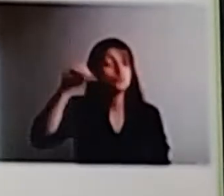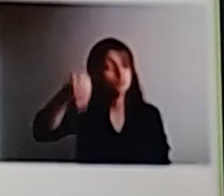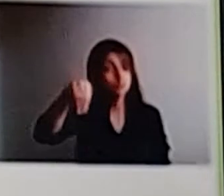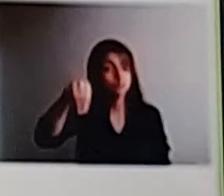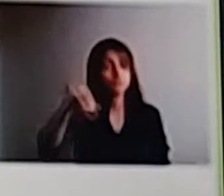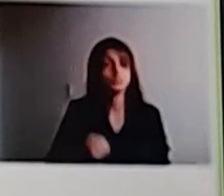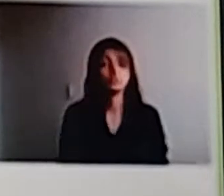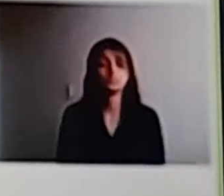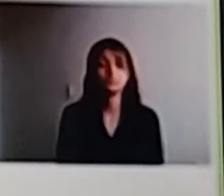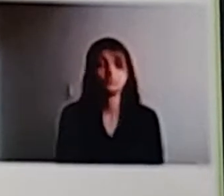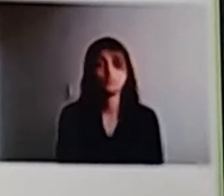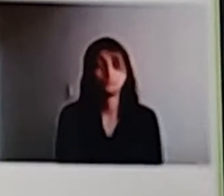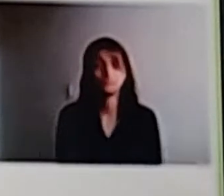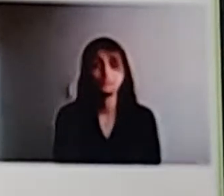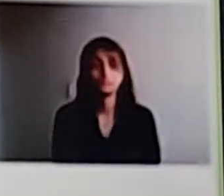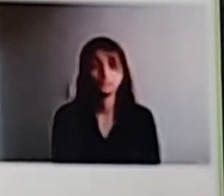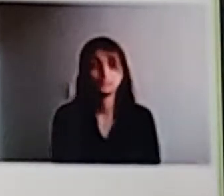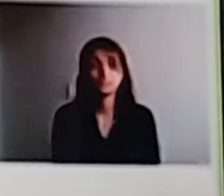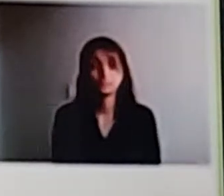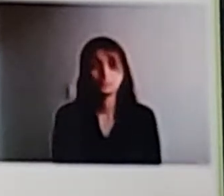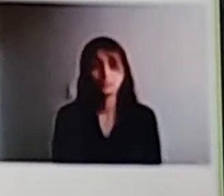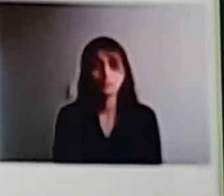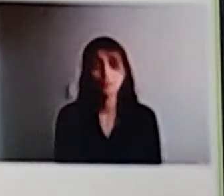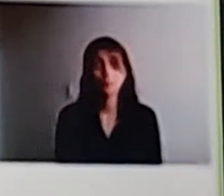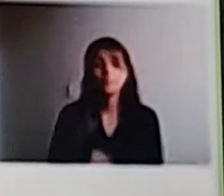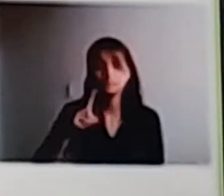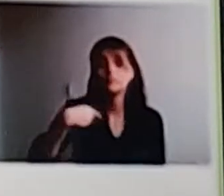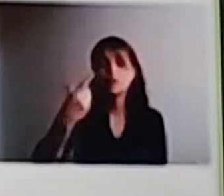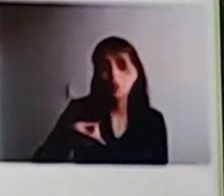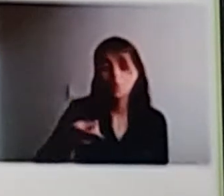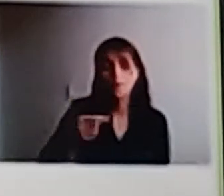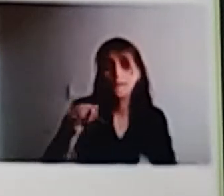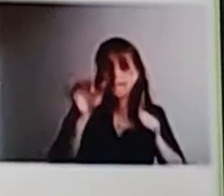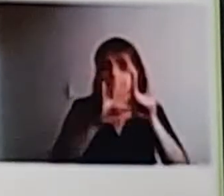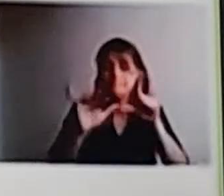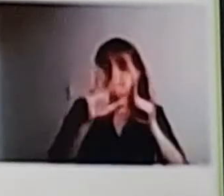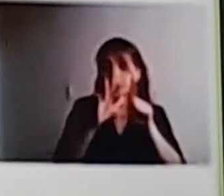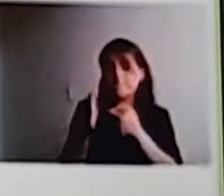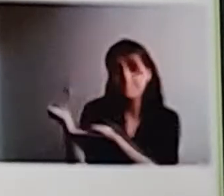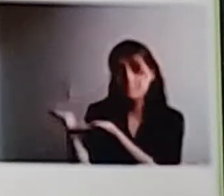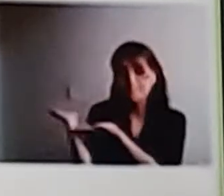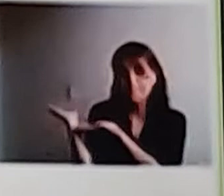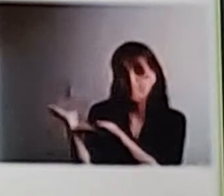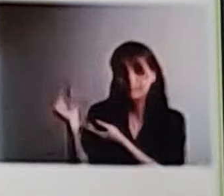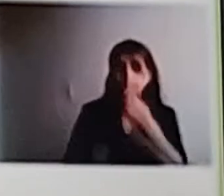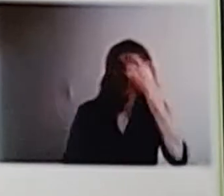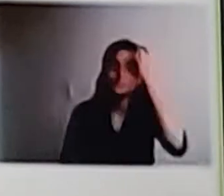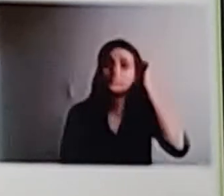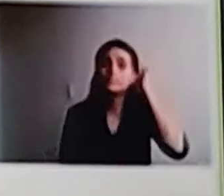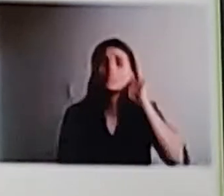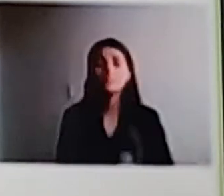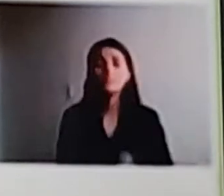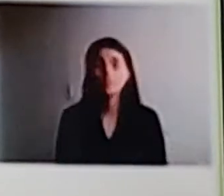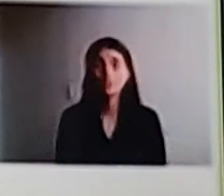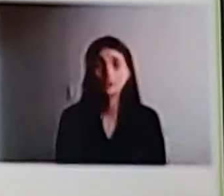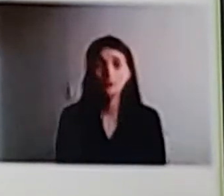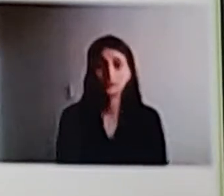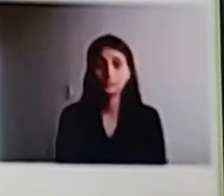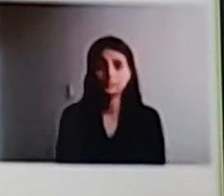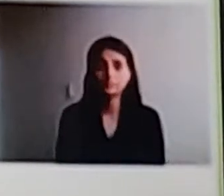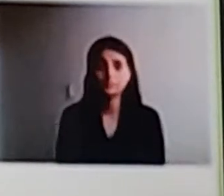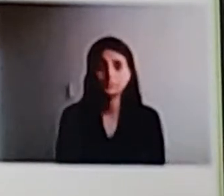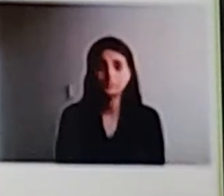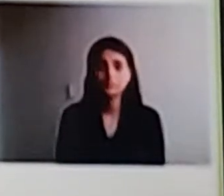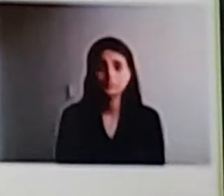here we see a real example of the emergency door. As you see the push bar, he's pushing the bar,